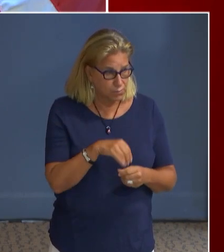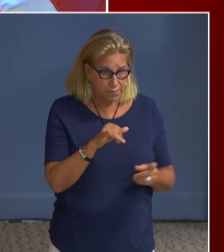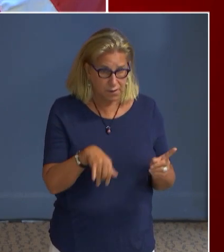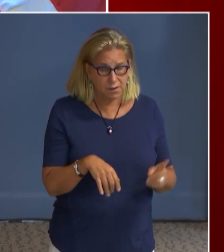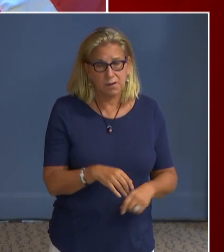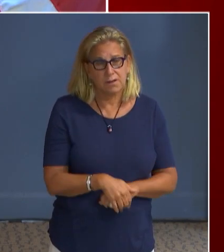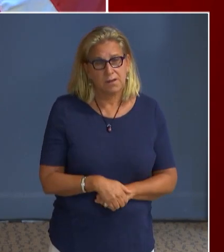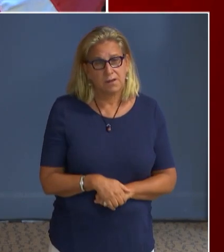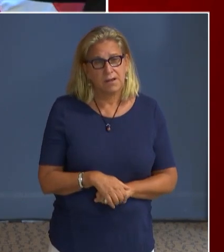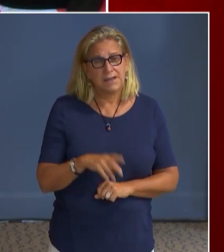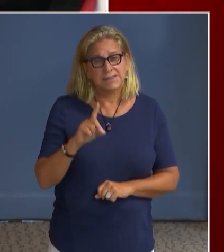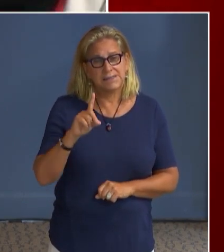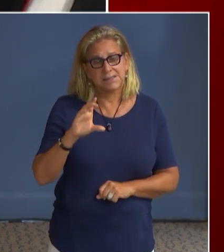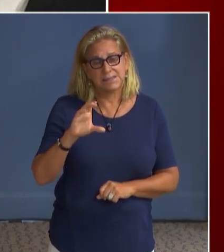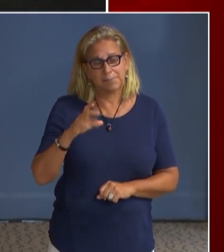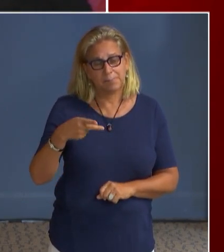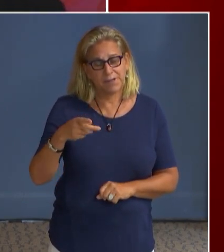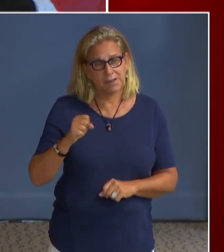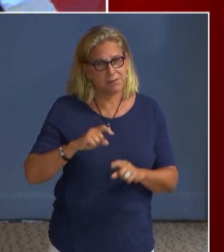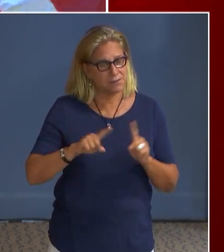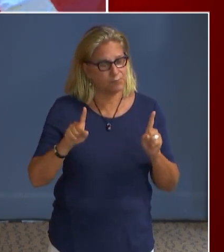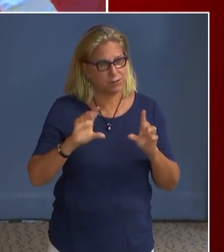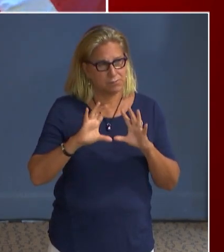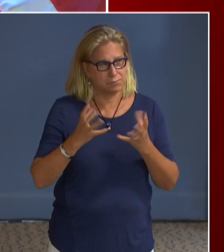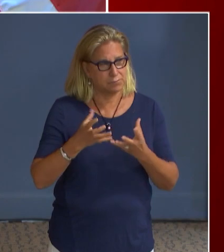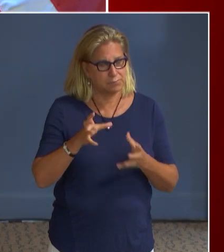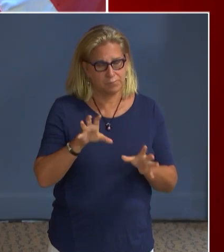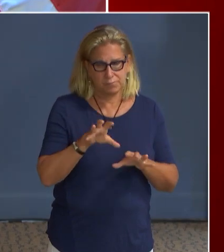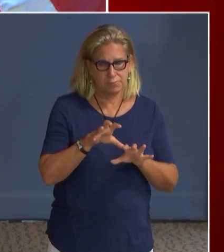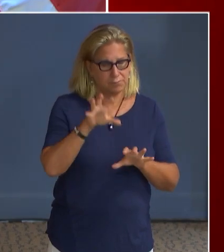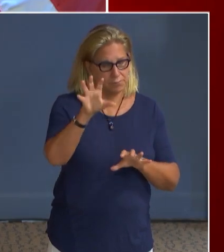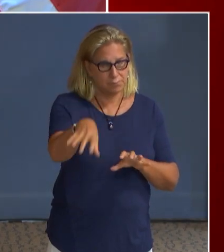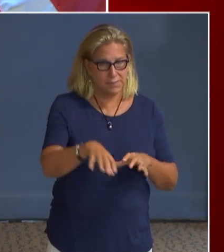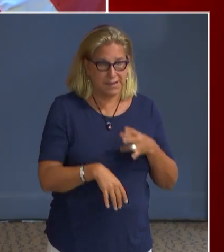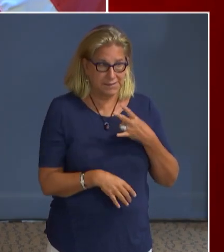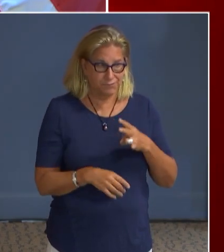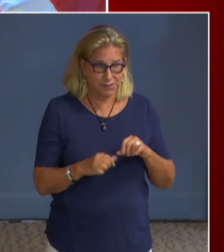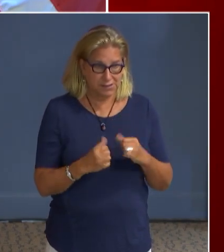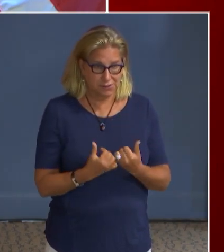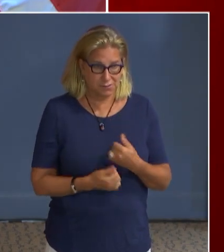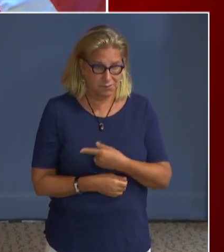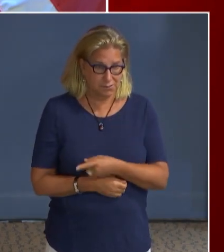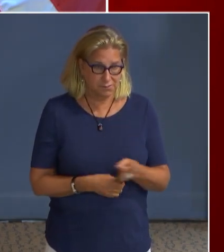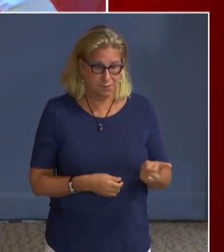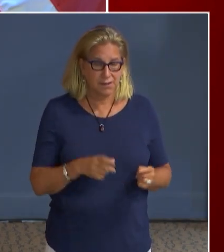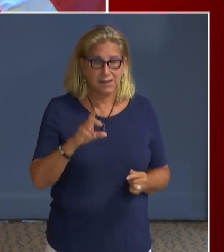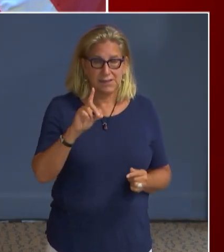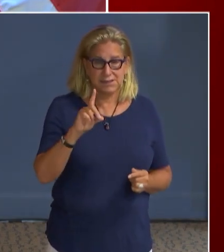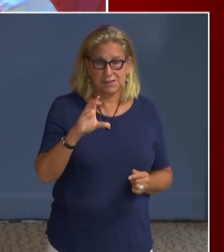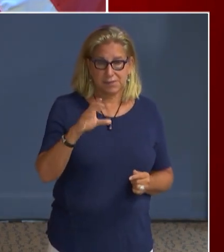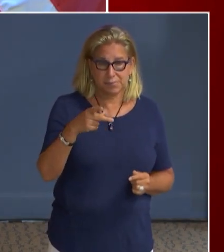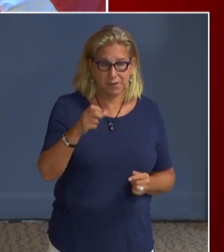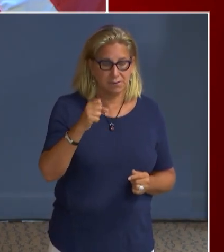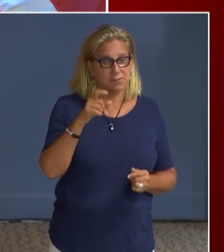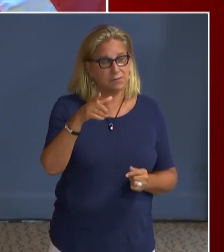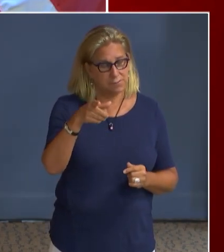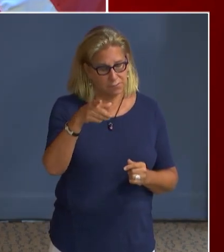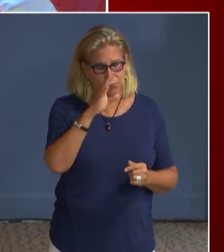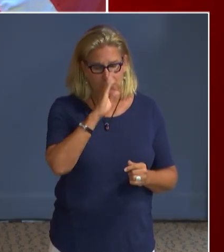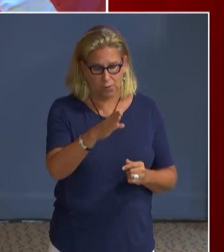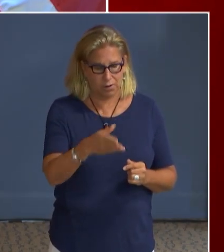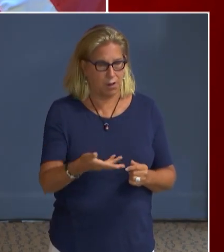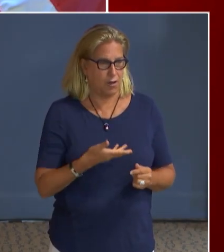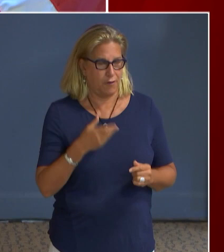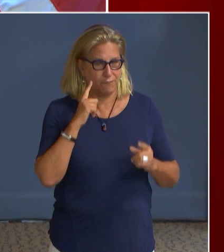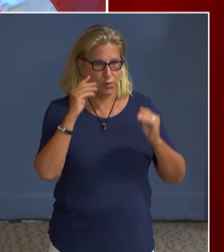DCPS. they're not. Okay. So DCPS hires for teachers directly. And